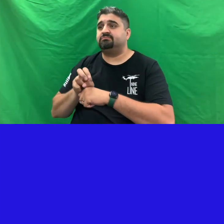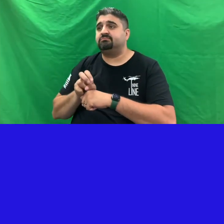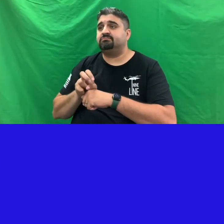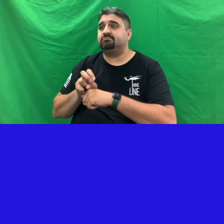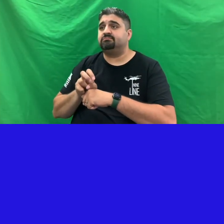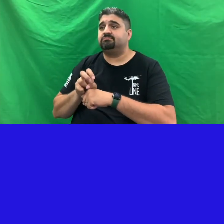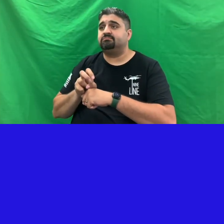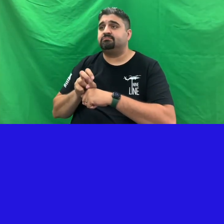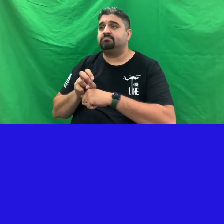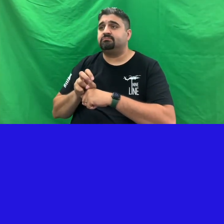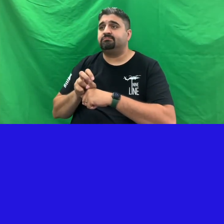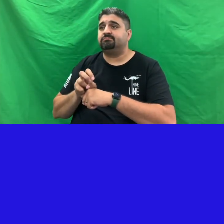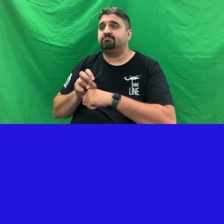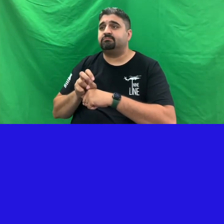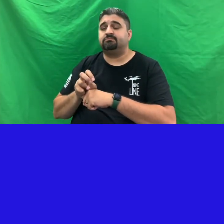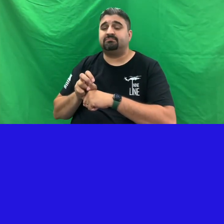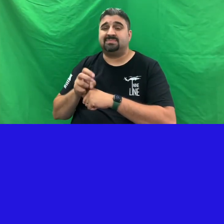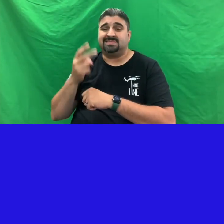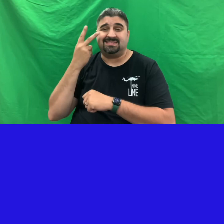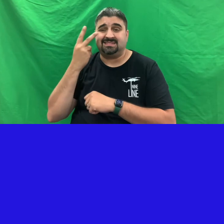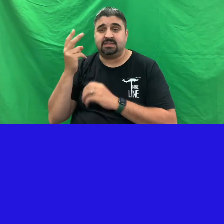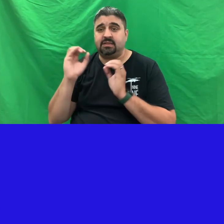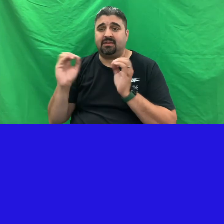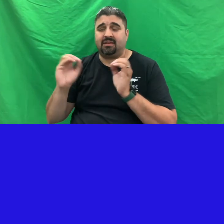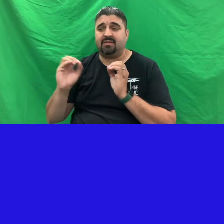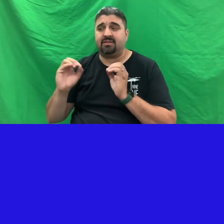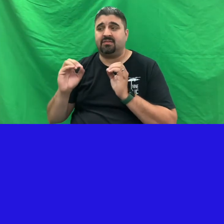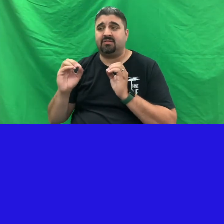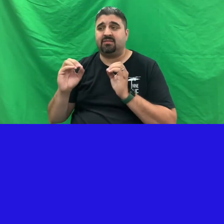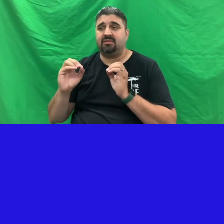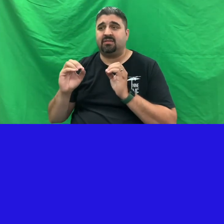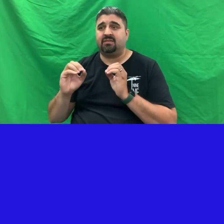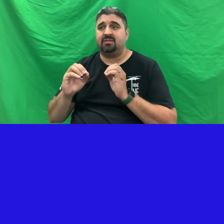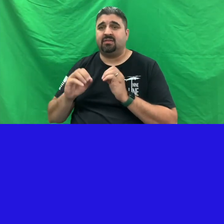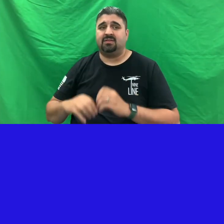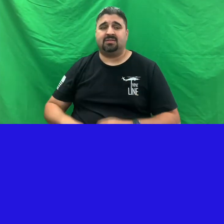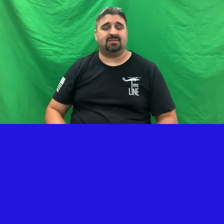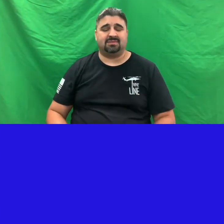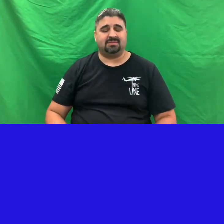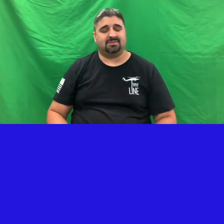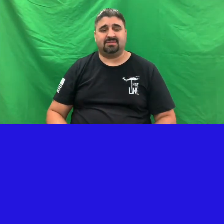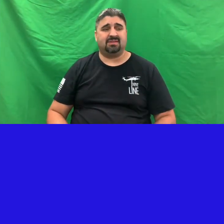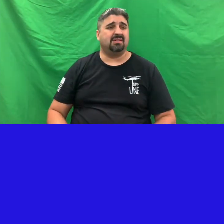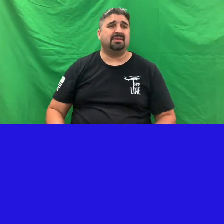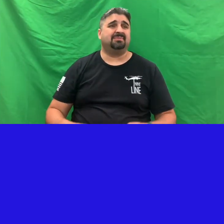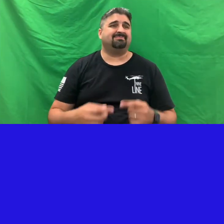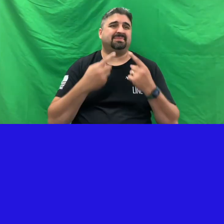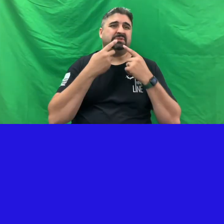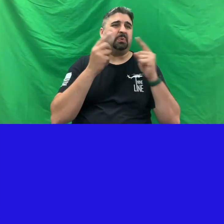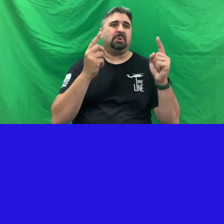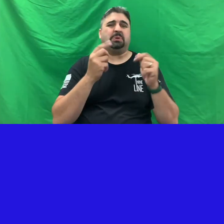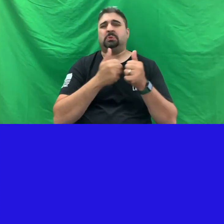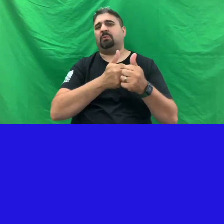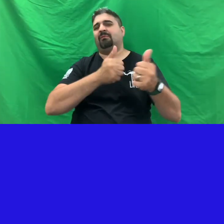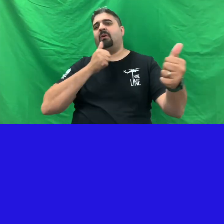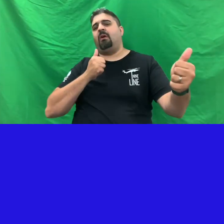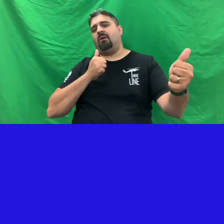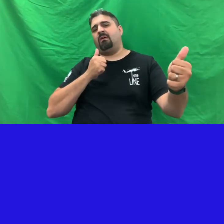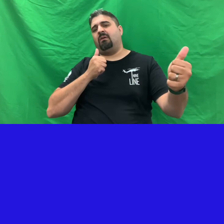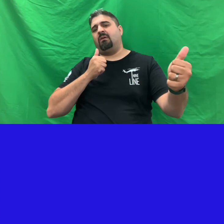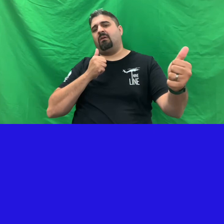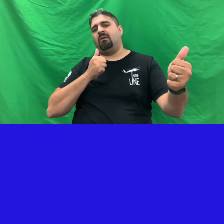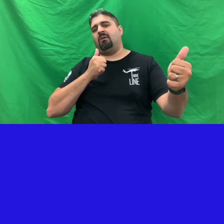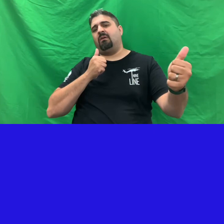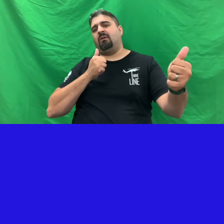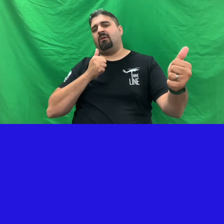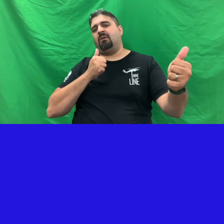flag. Frog was too far away to see. Toad shouted and waved, but it